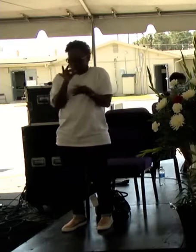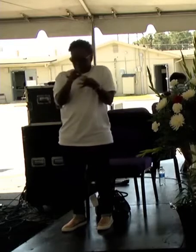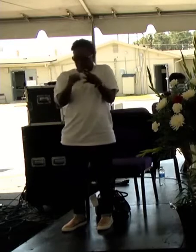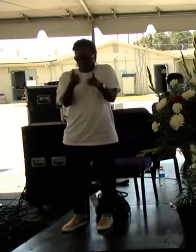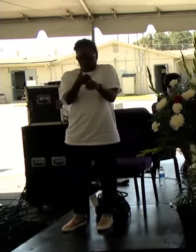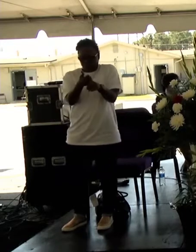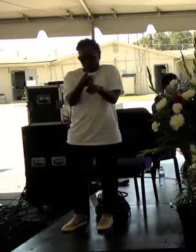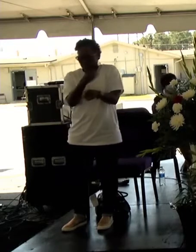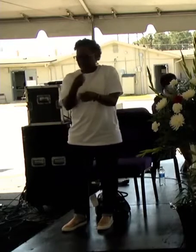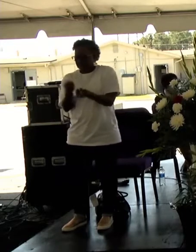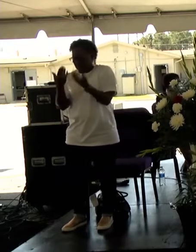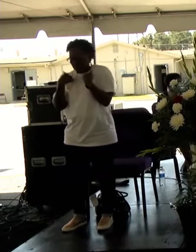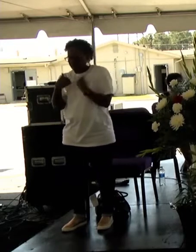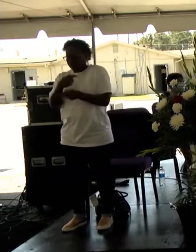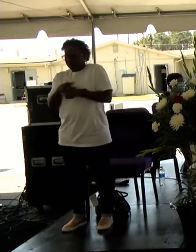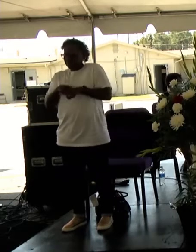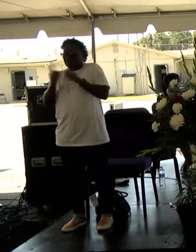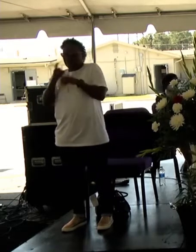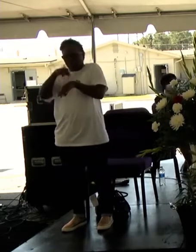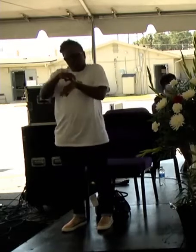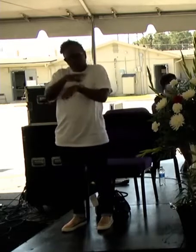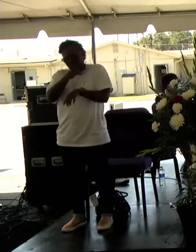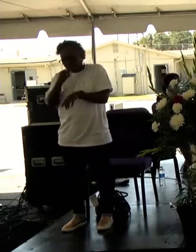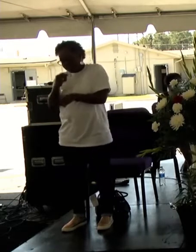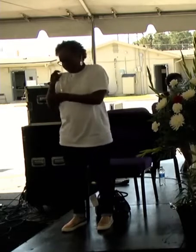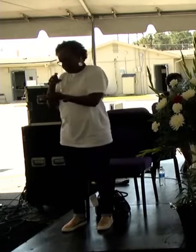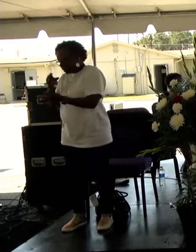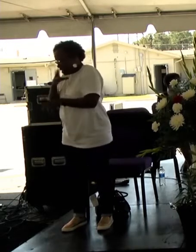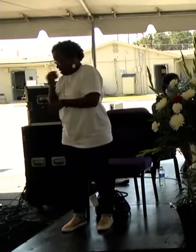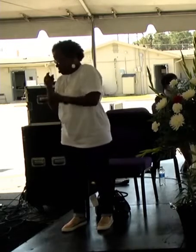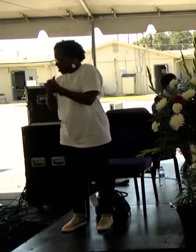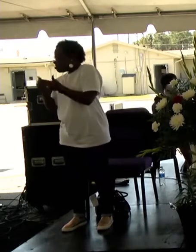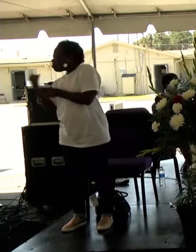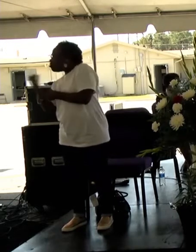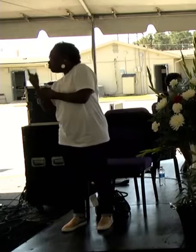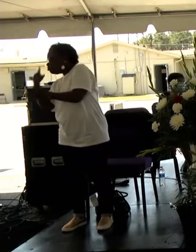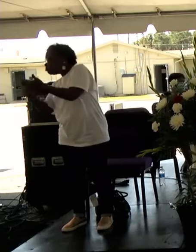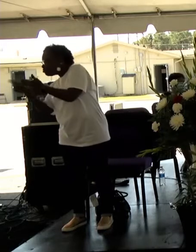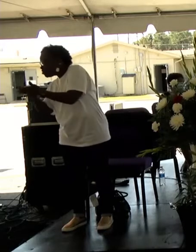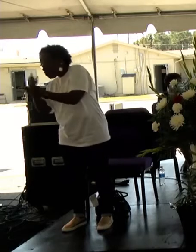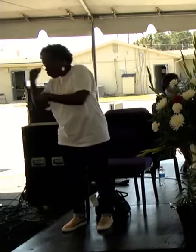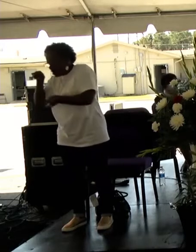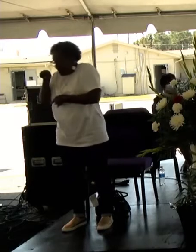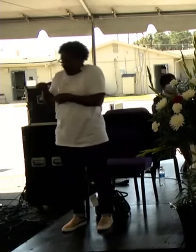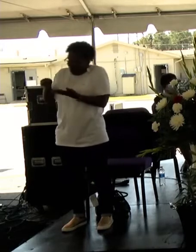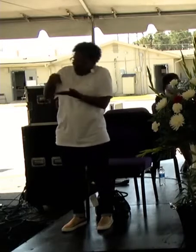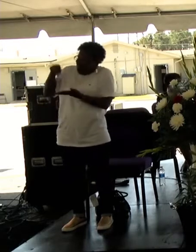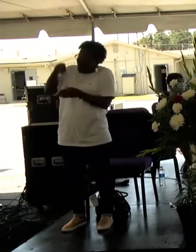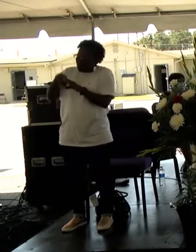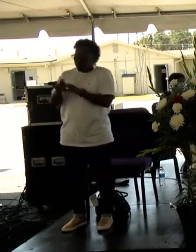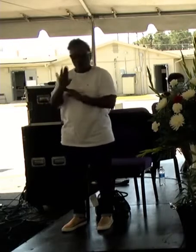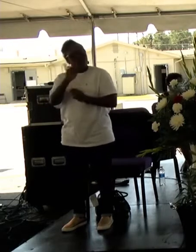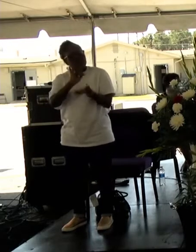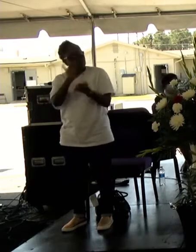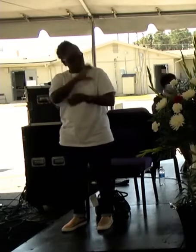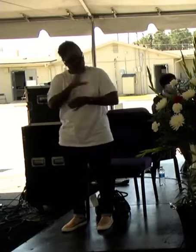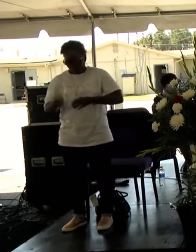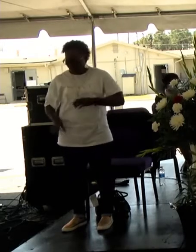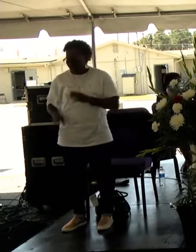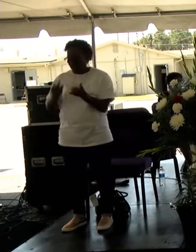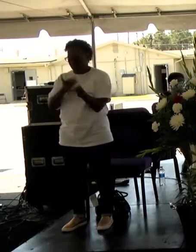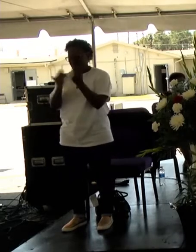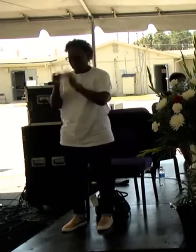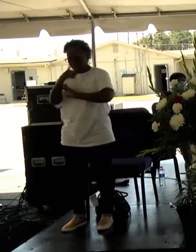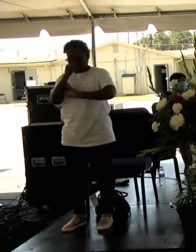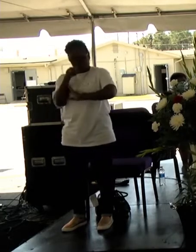he walked in a different time and season and being criticized for his resurrection in Christ Jesus, because people had to sit there.